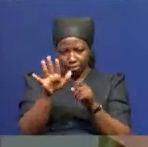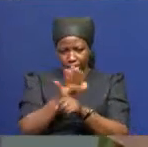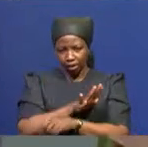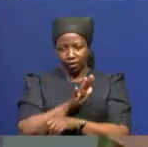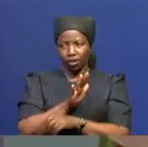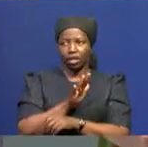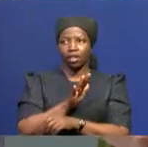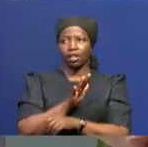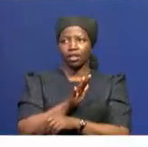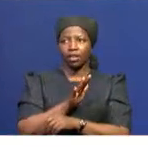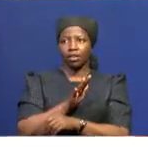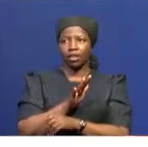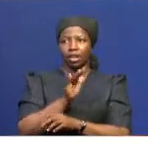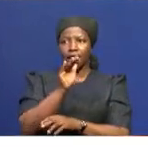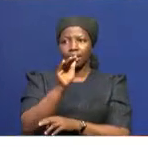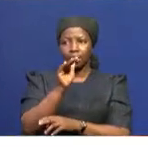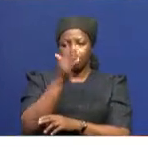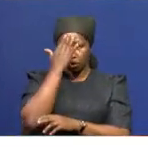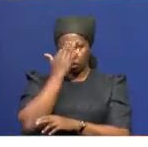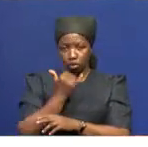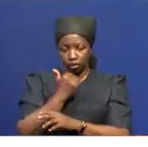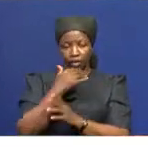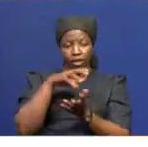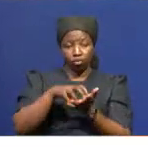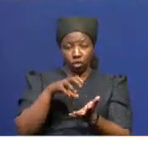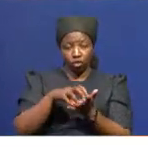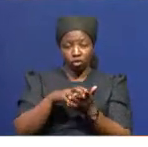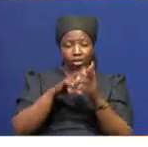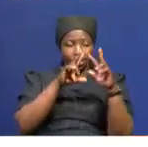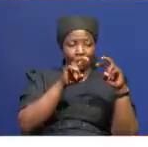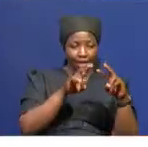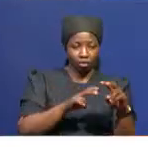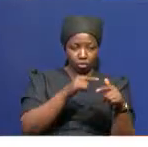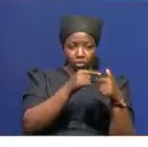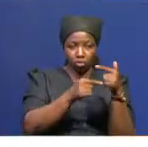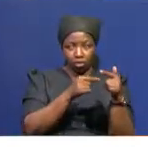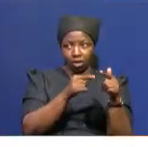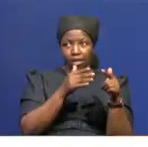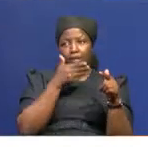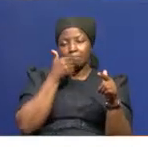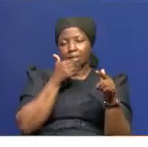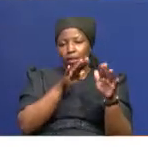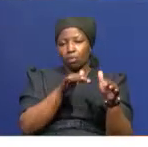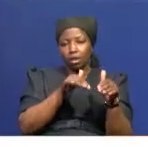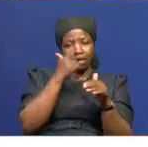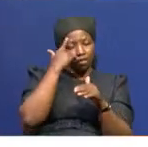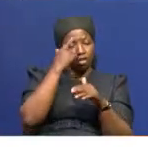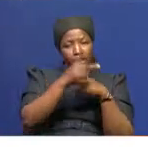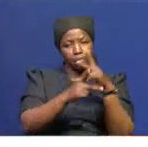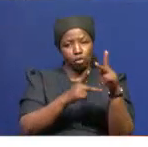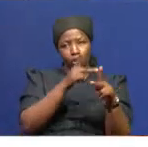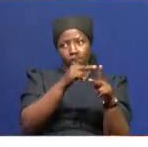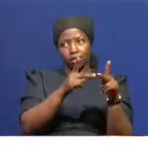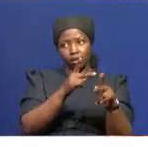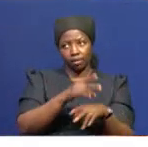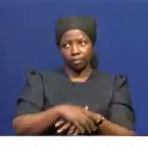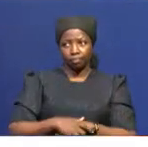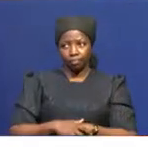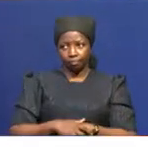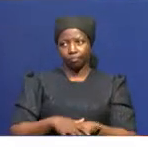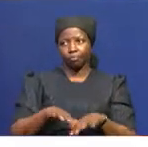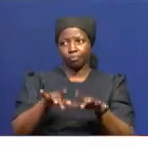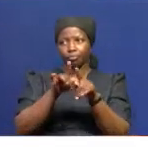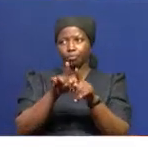of the circumstances under which these investigations are ongoing, that we let that pass and wait for the process as it's going on in Parliament. It's